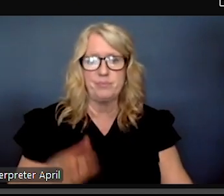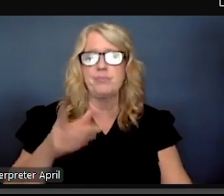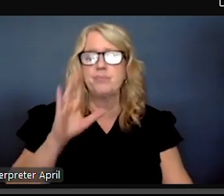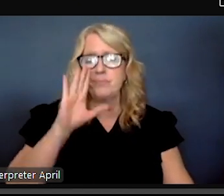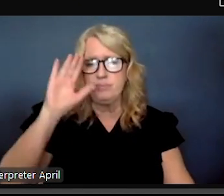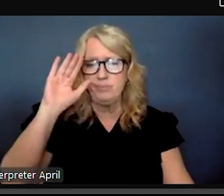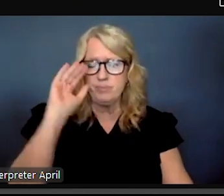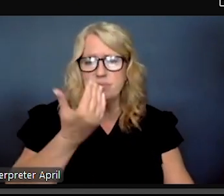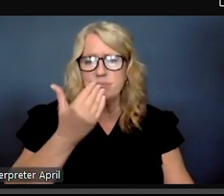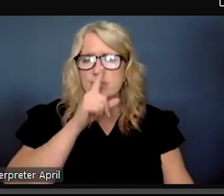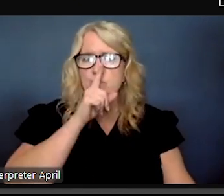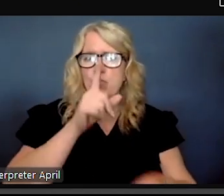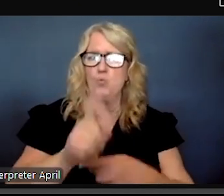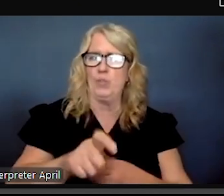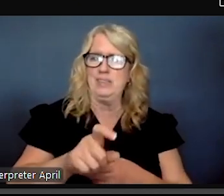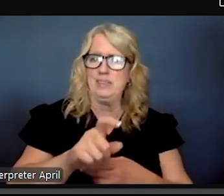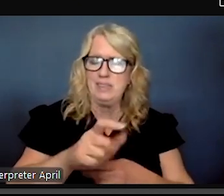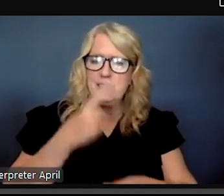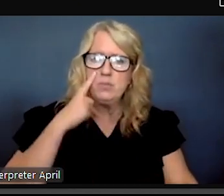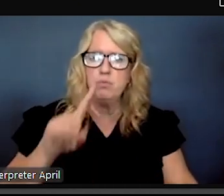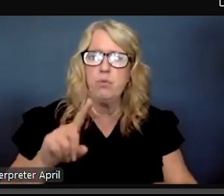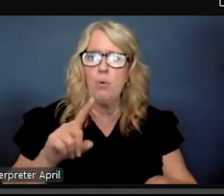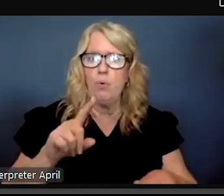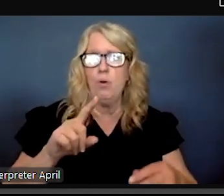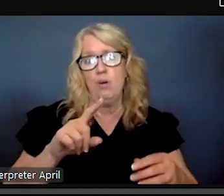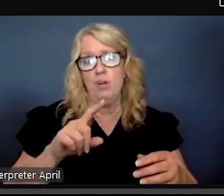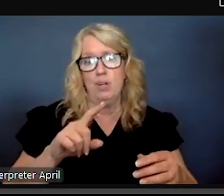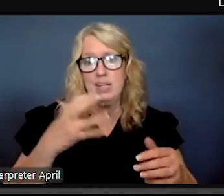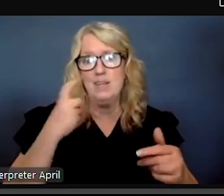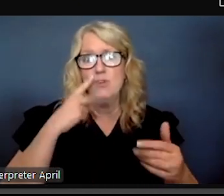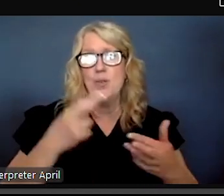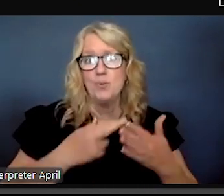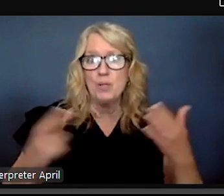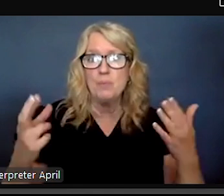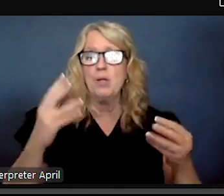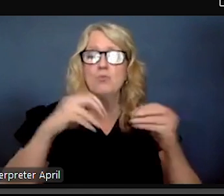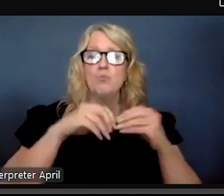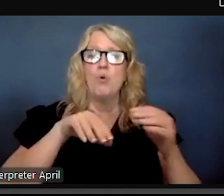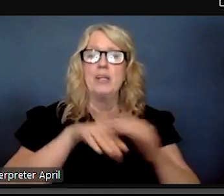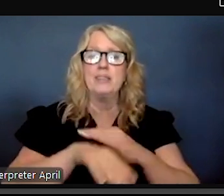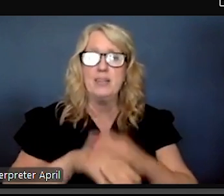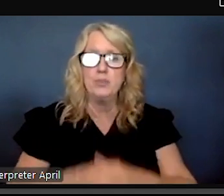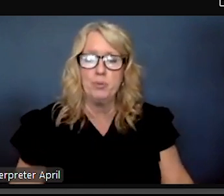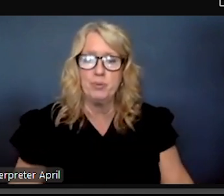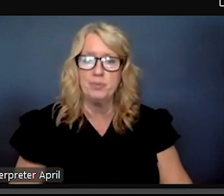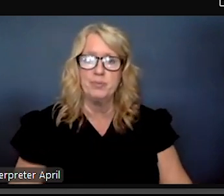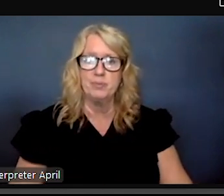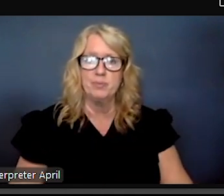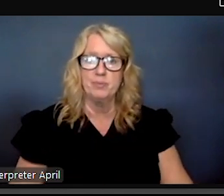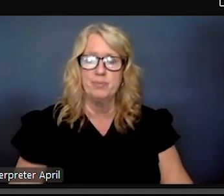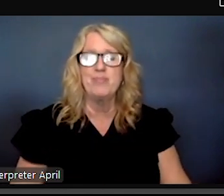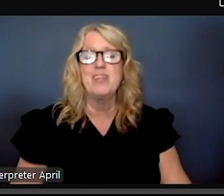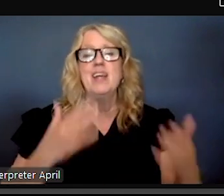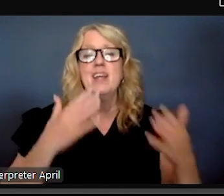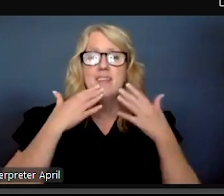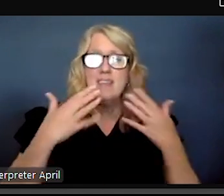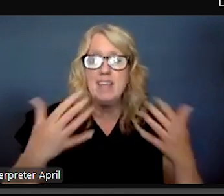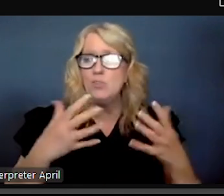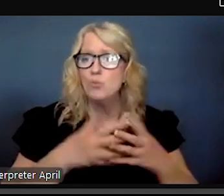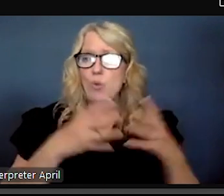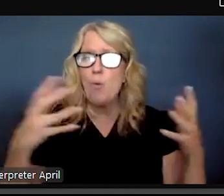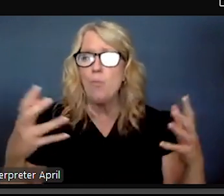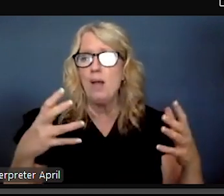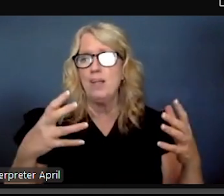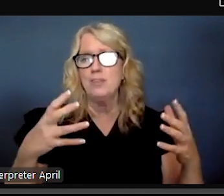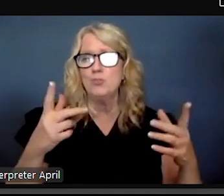to the real need and desire for this as a resource that's more accessible. Thank you so much to all of